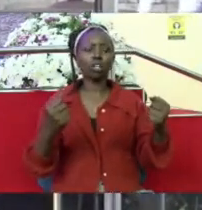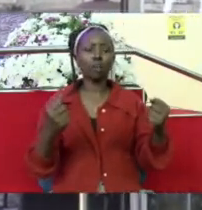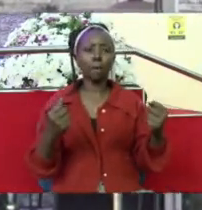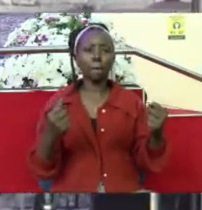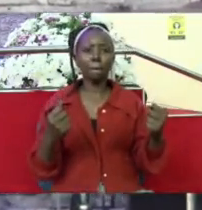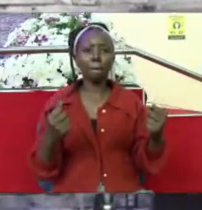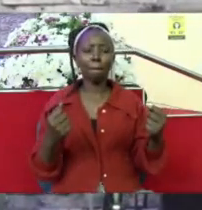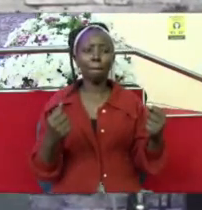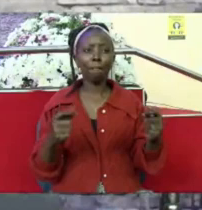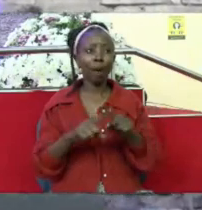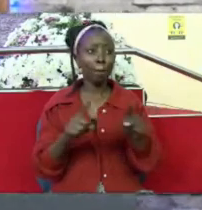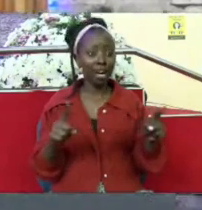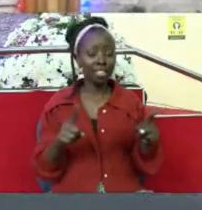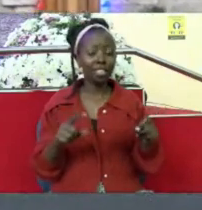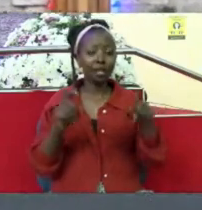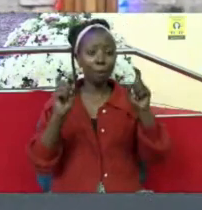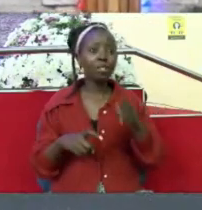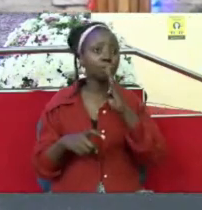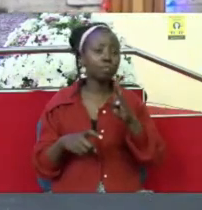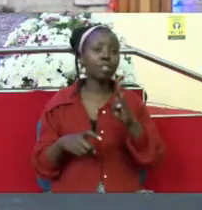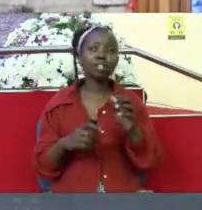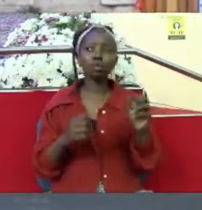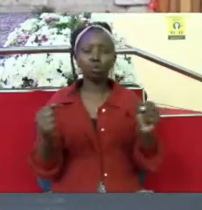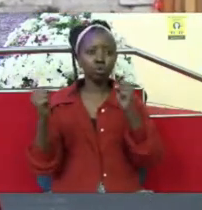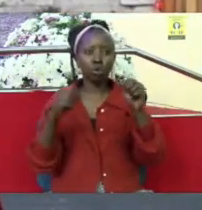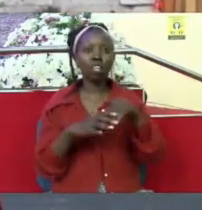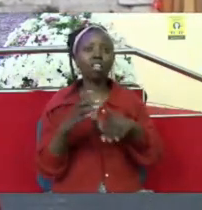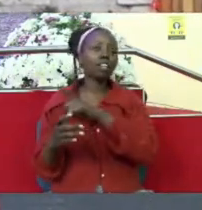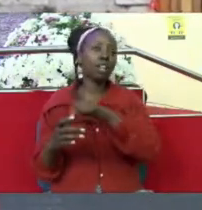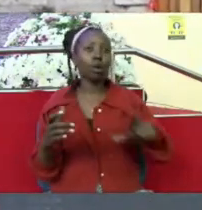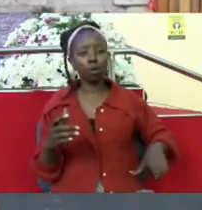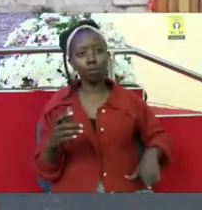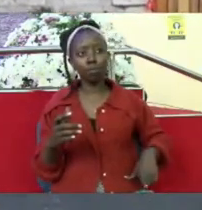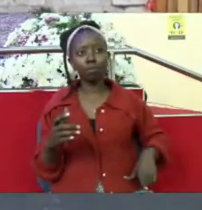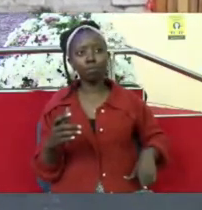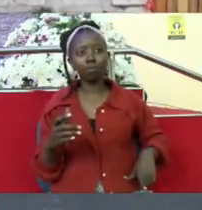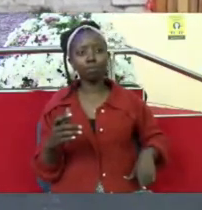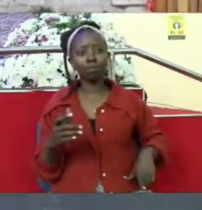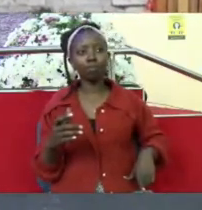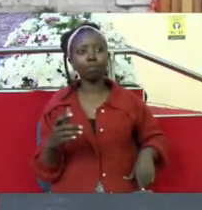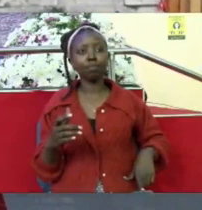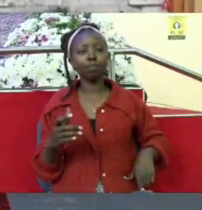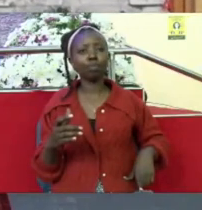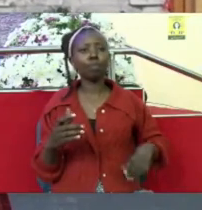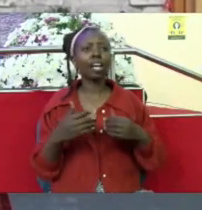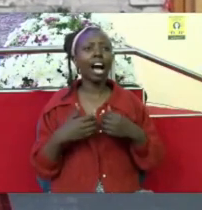exploits. But they have to be strong in the Lord. Blessed be the name of the Lord. Amen. There is a non-negotiable